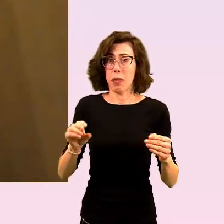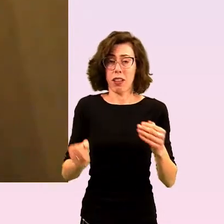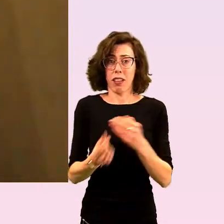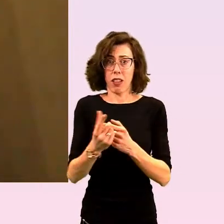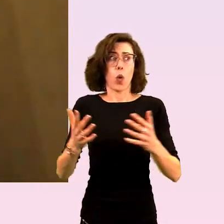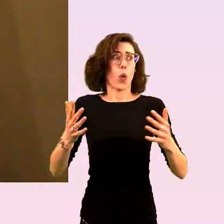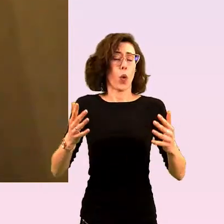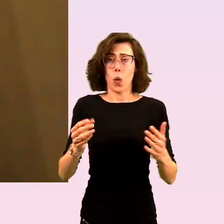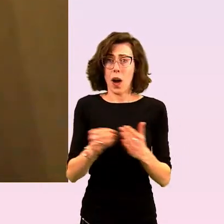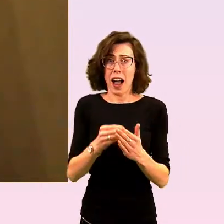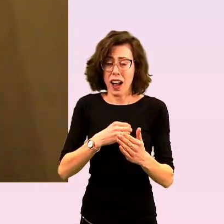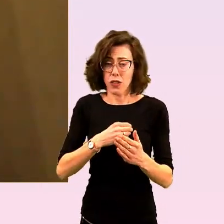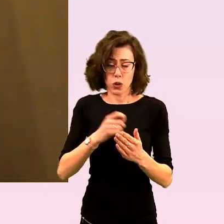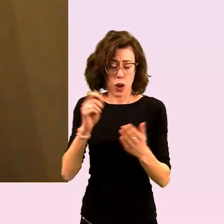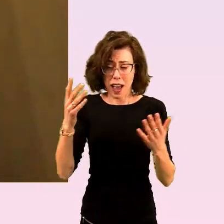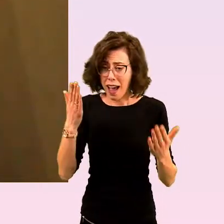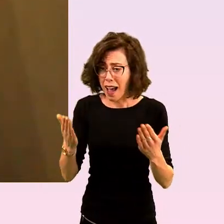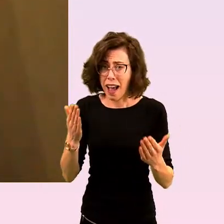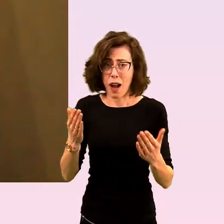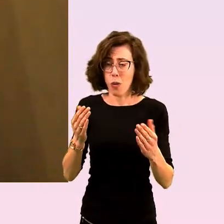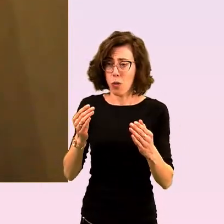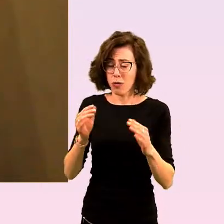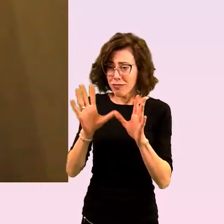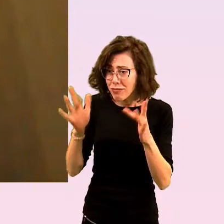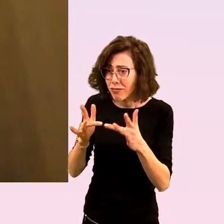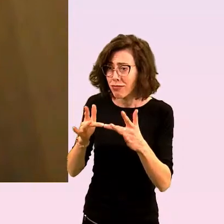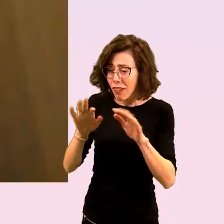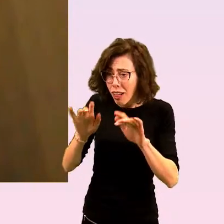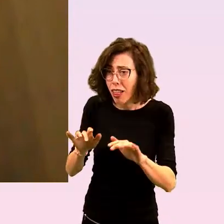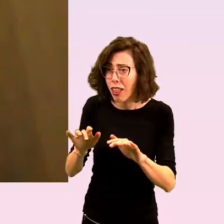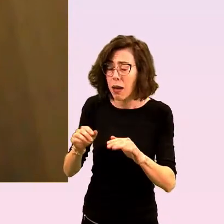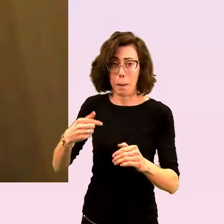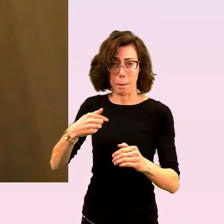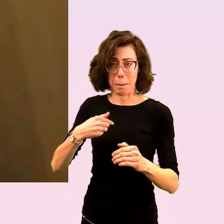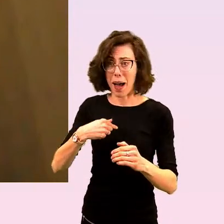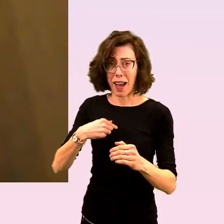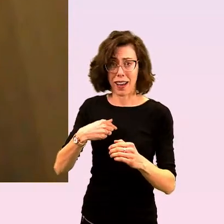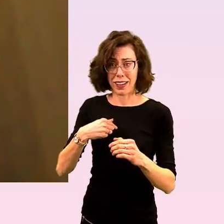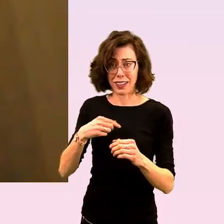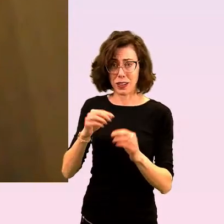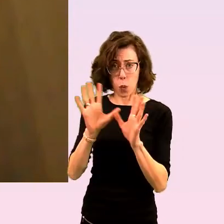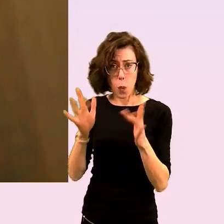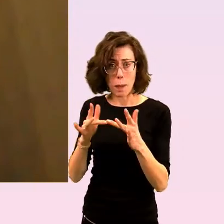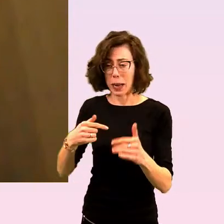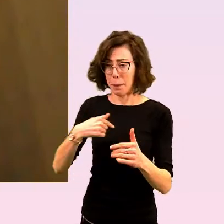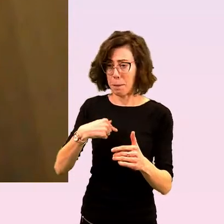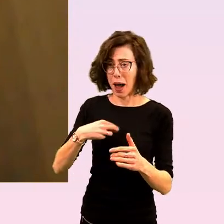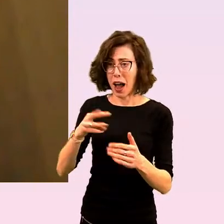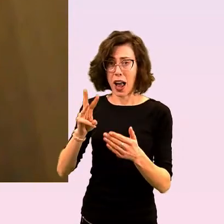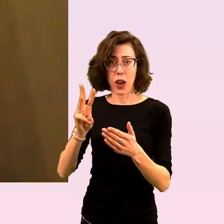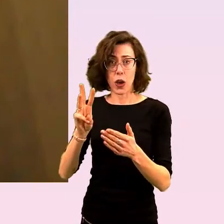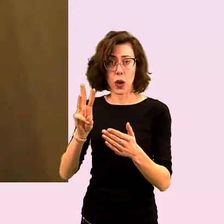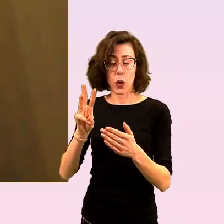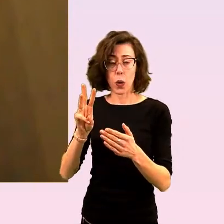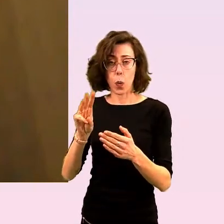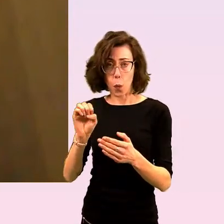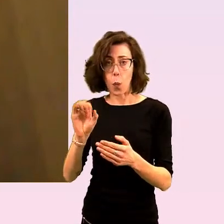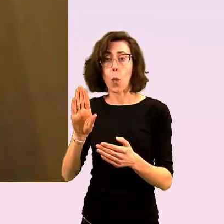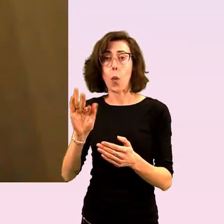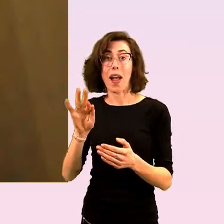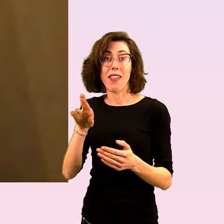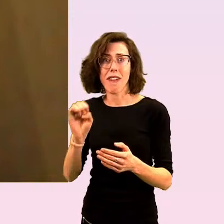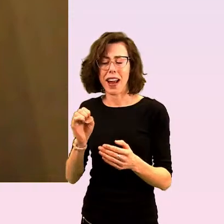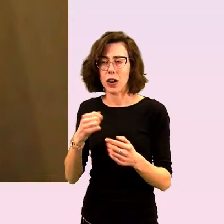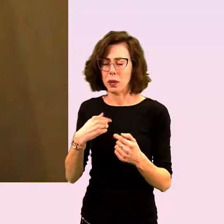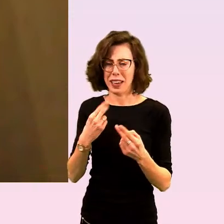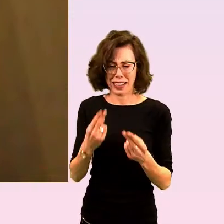My Welfare, and had to try to get they had to make sure they had their PPS number, and make sure that